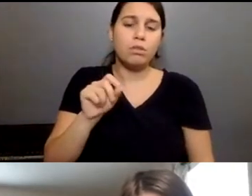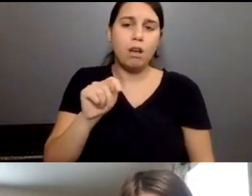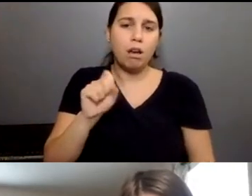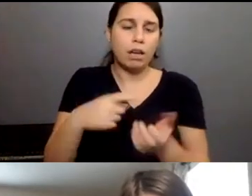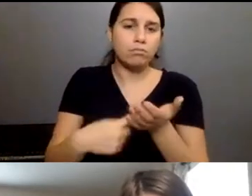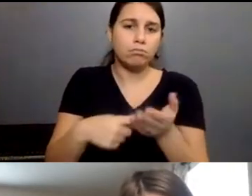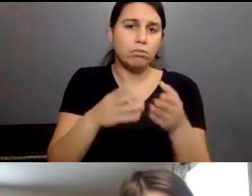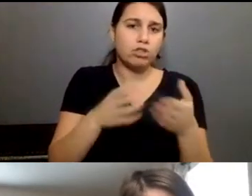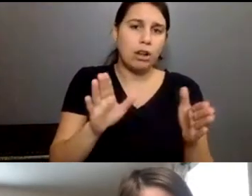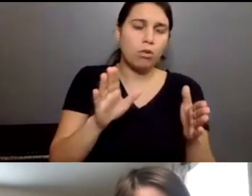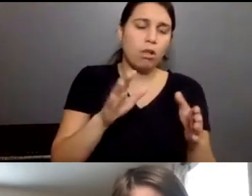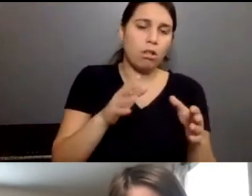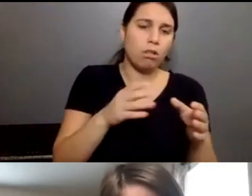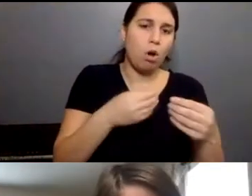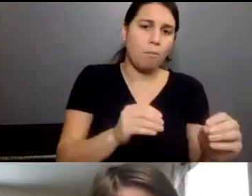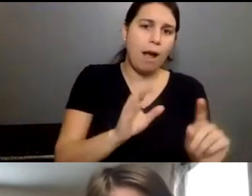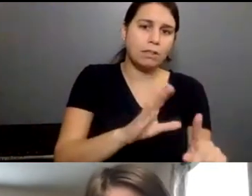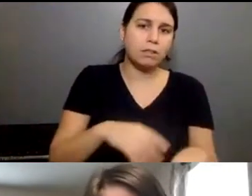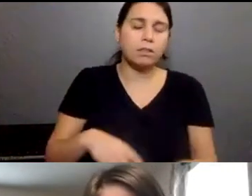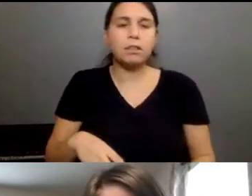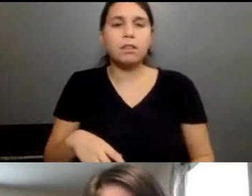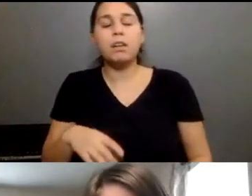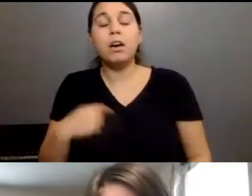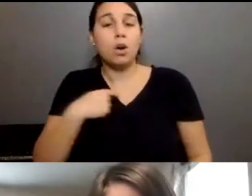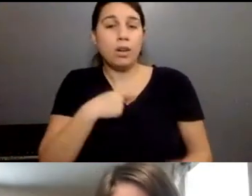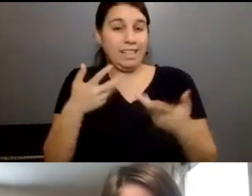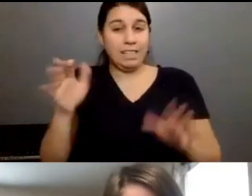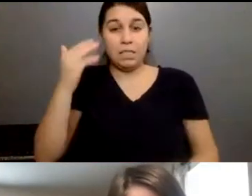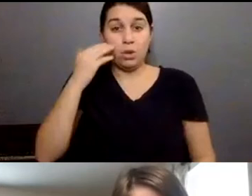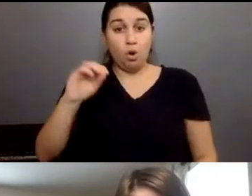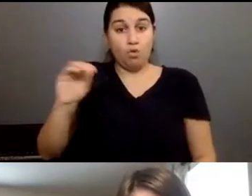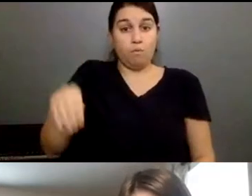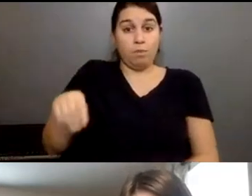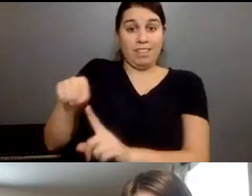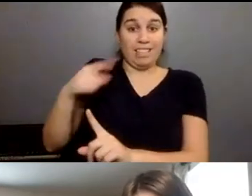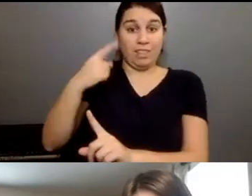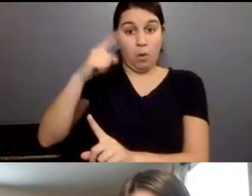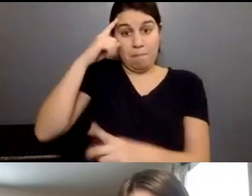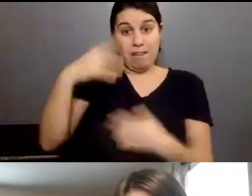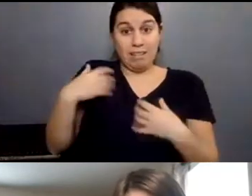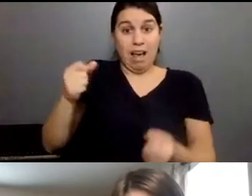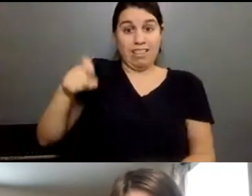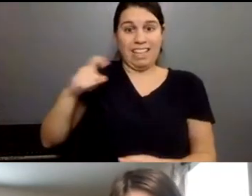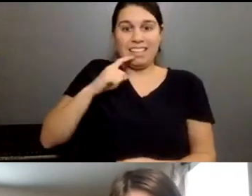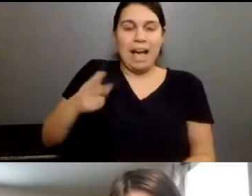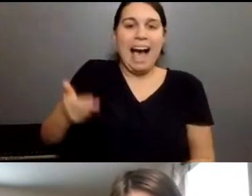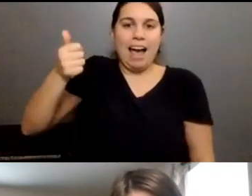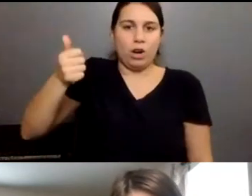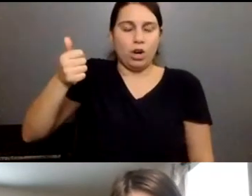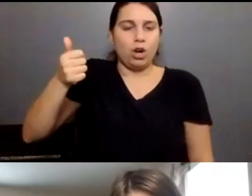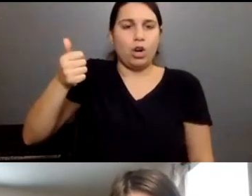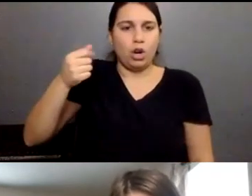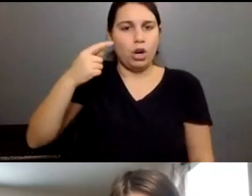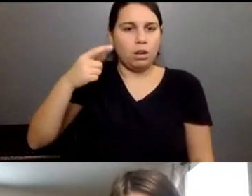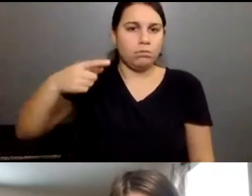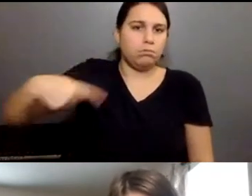great. So we know that rates of mental health needs are higher among